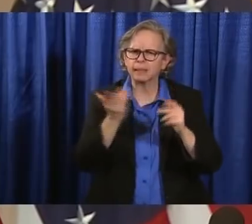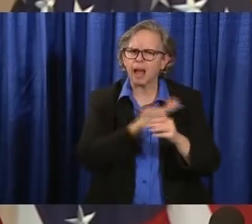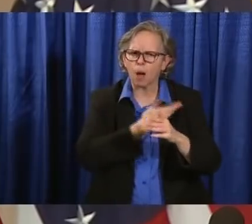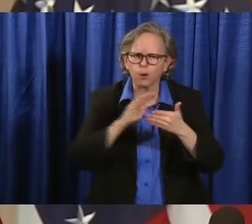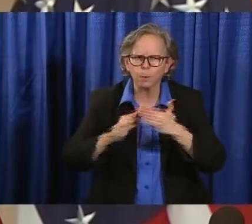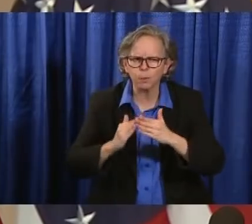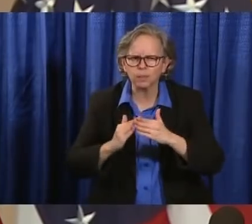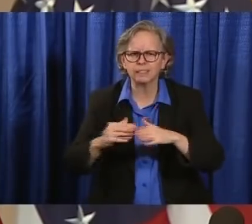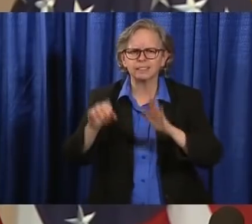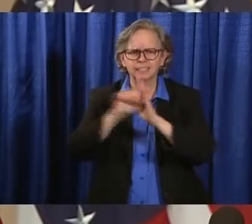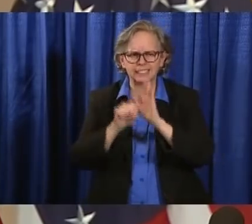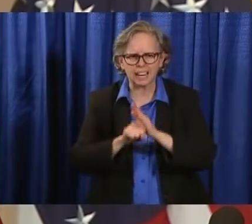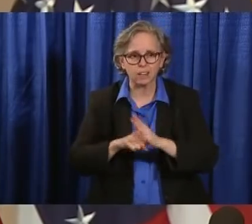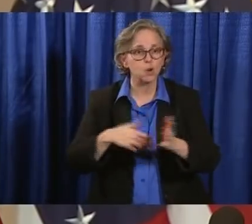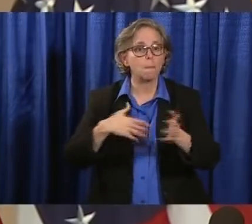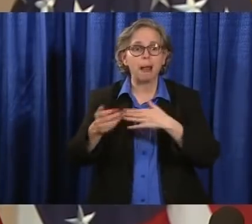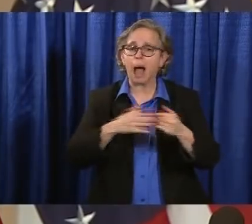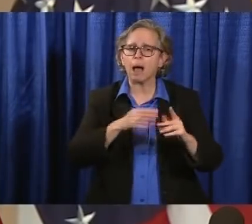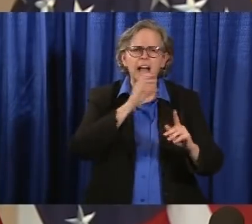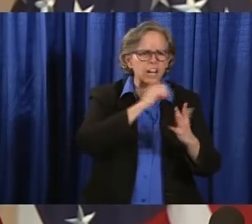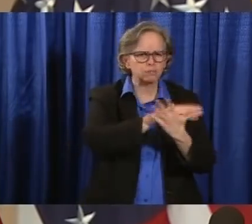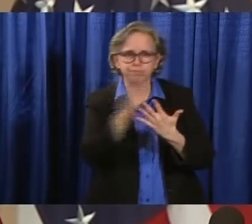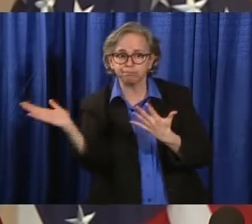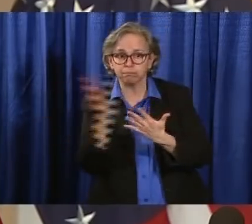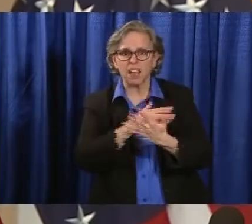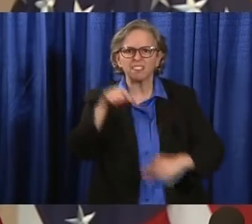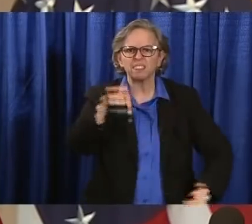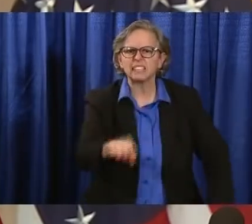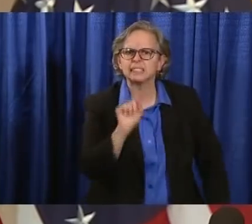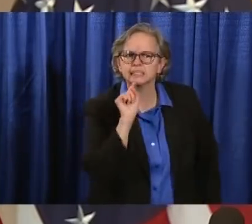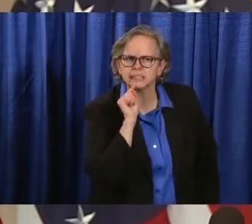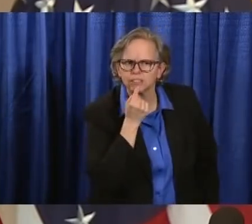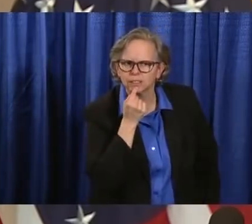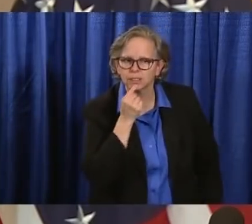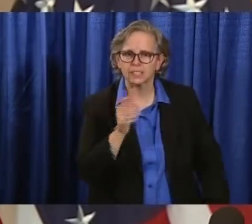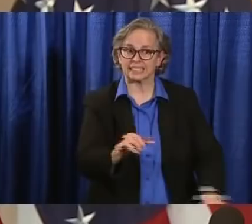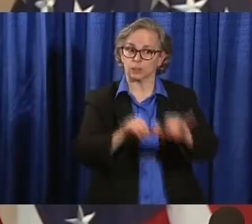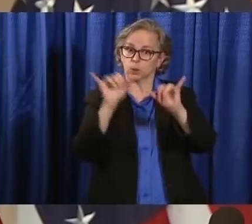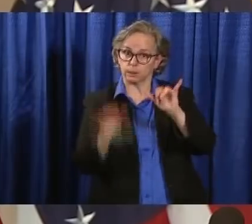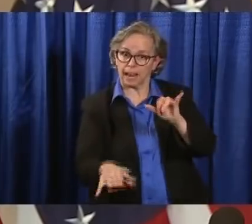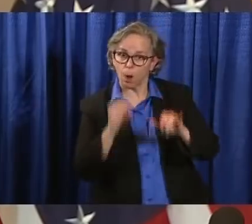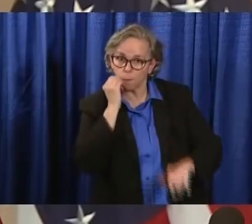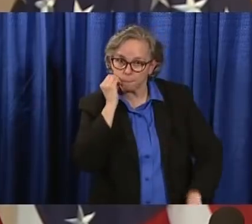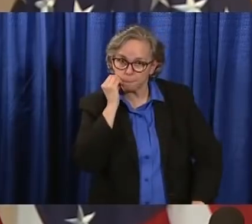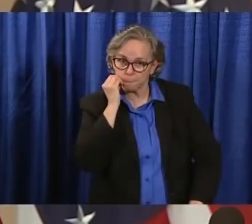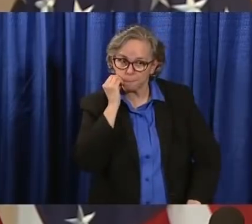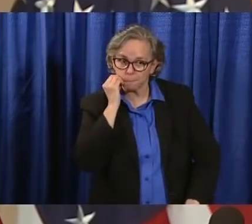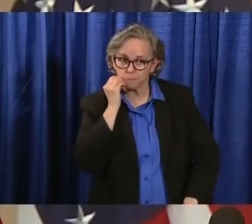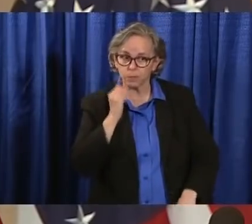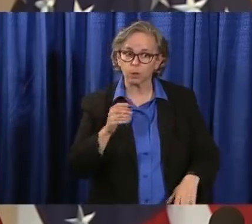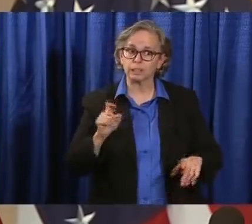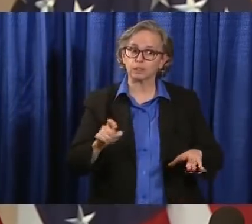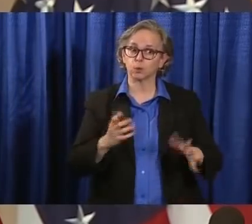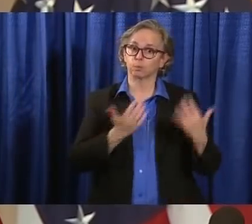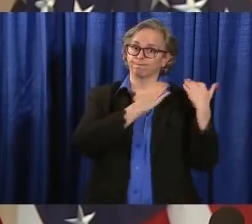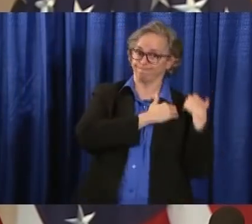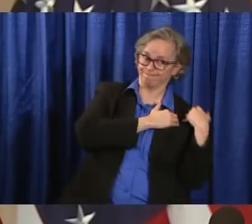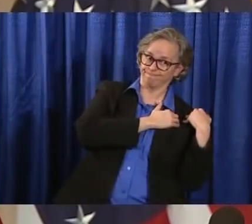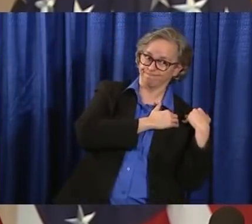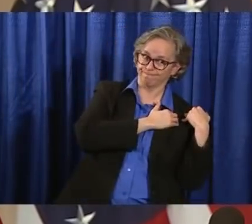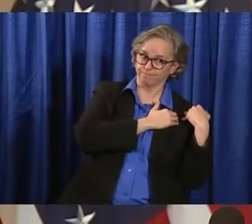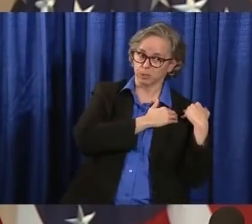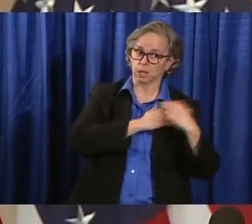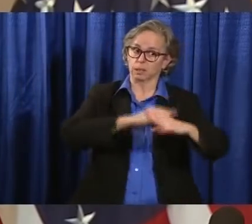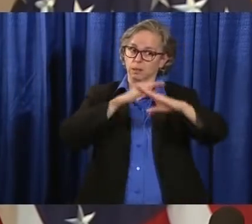everybody needs to take this thing serious and make sure that we're staying at home and that we're doing our part, that we can stop the spread